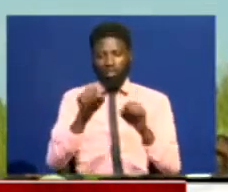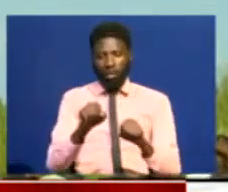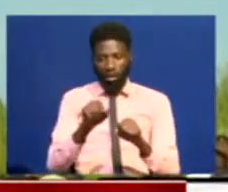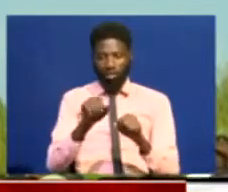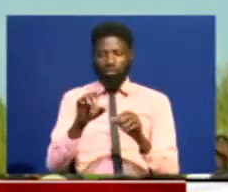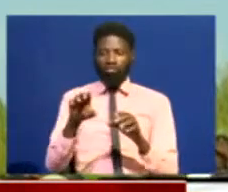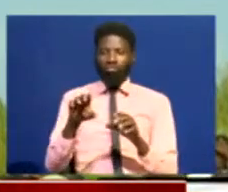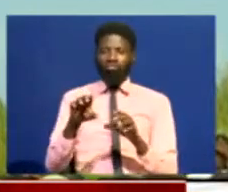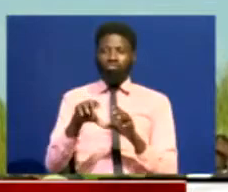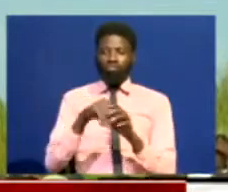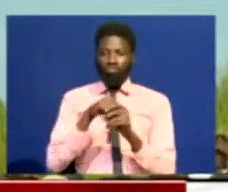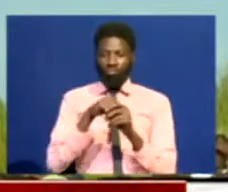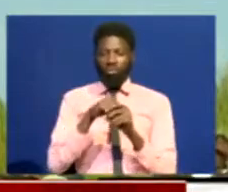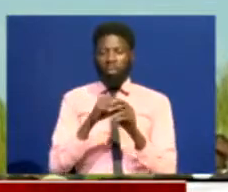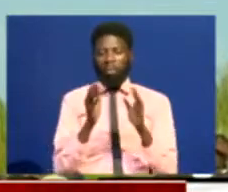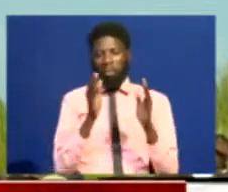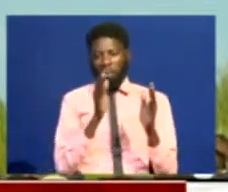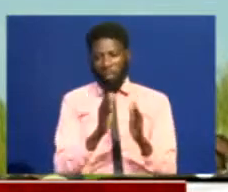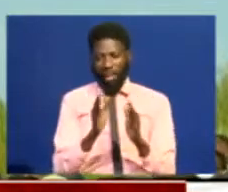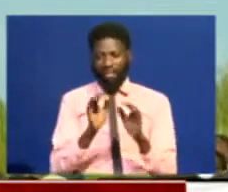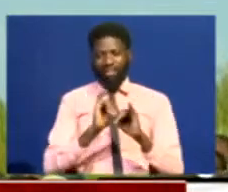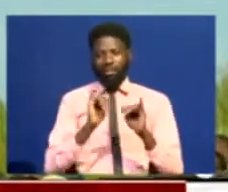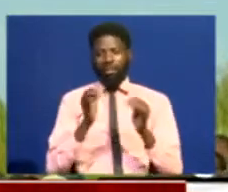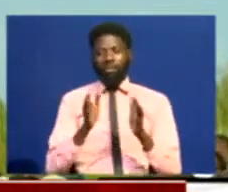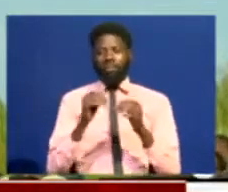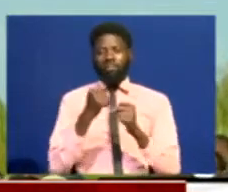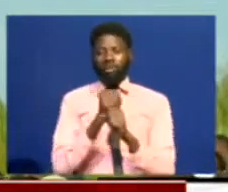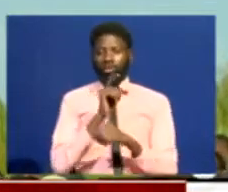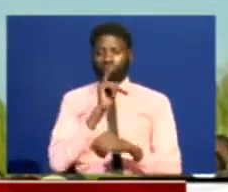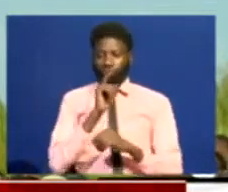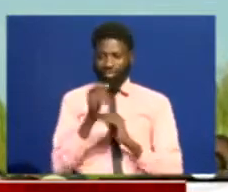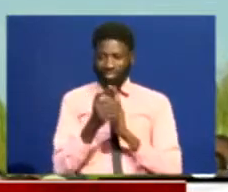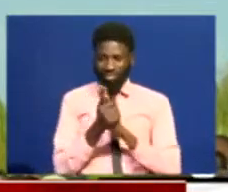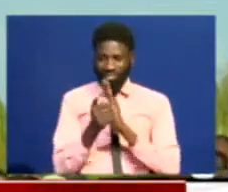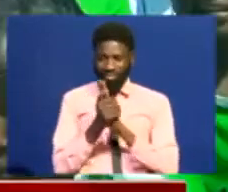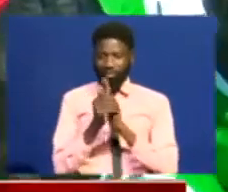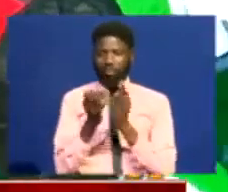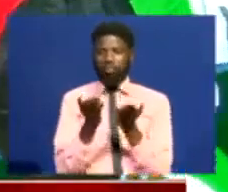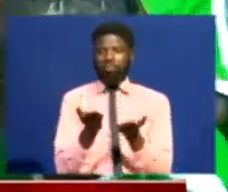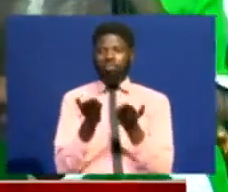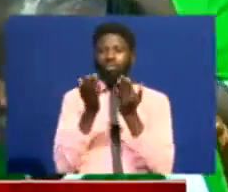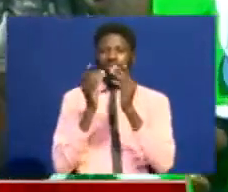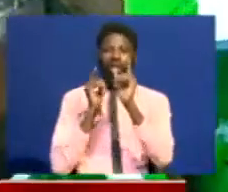deliberate, intentional, and structured manner and deliver those talents to the right destination.